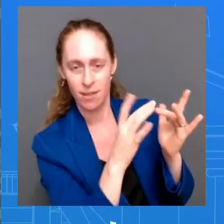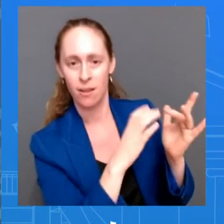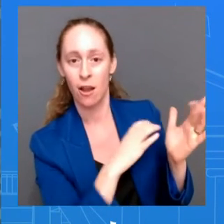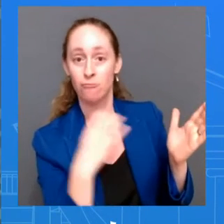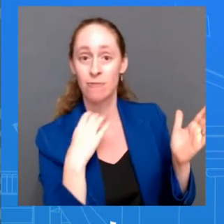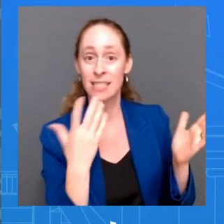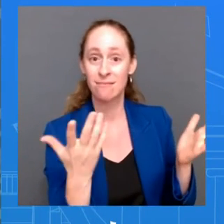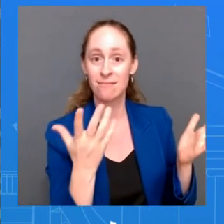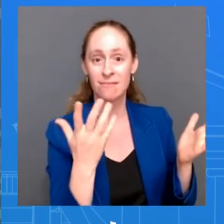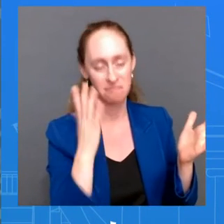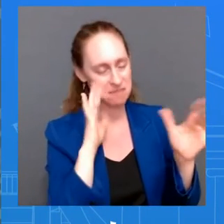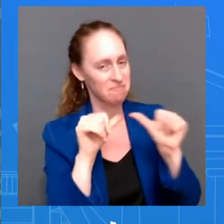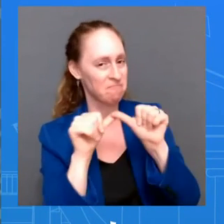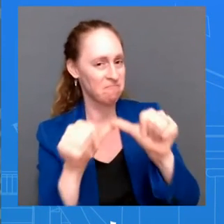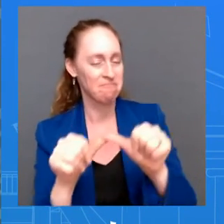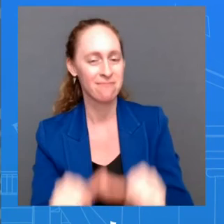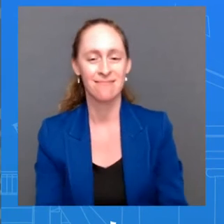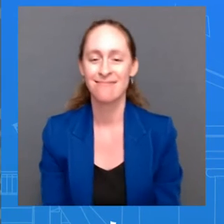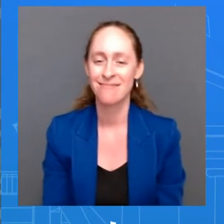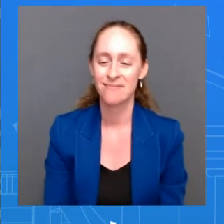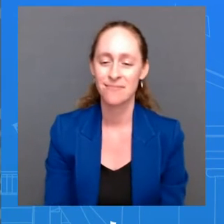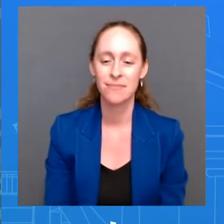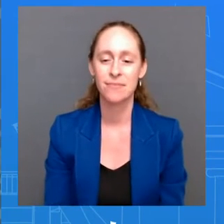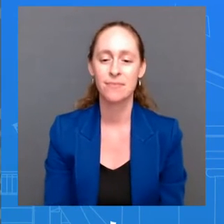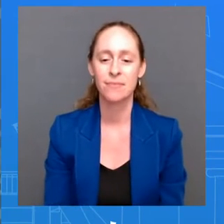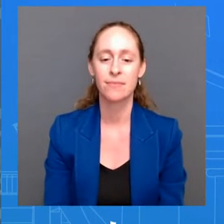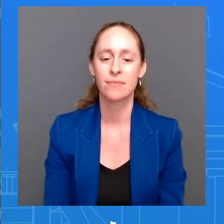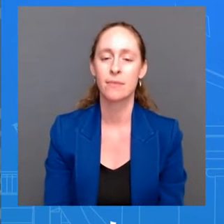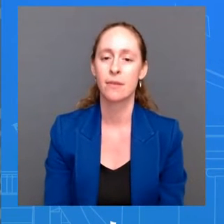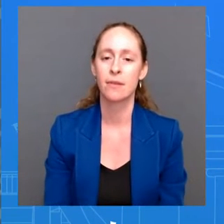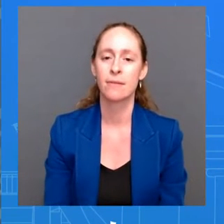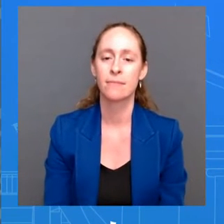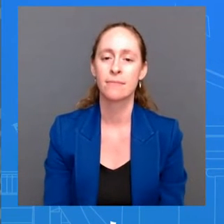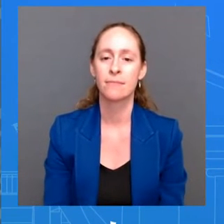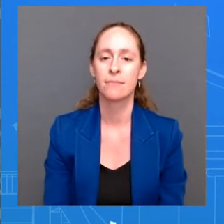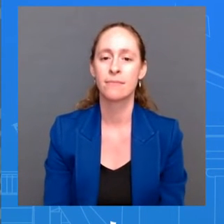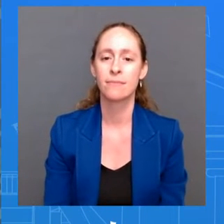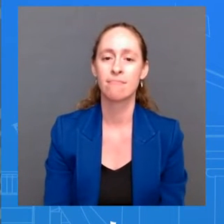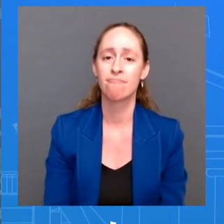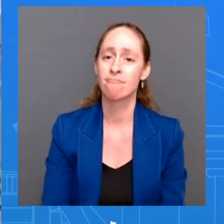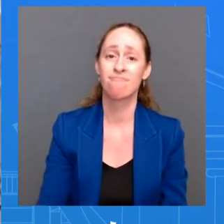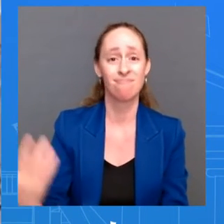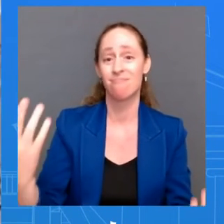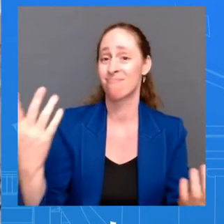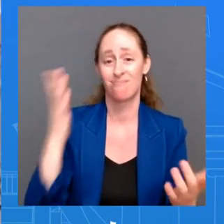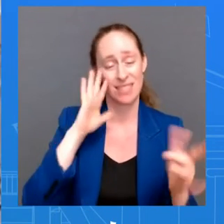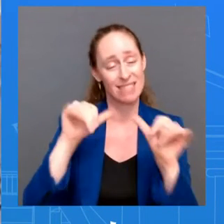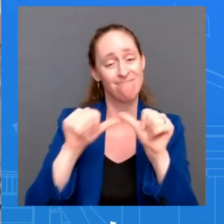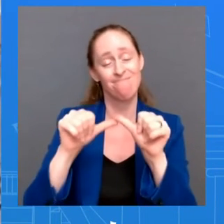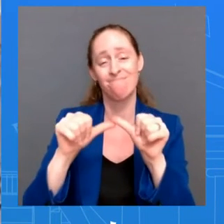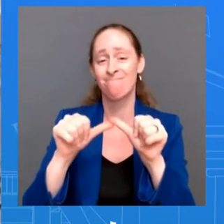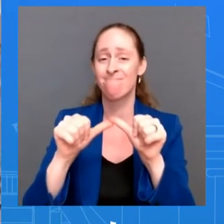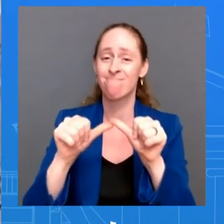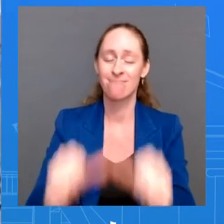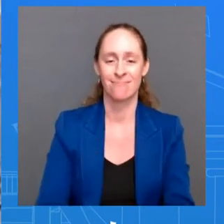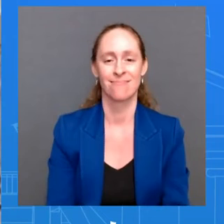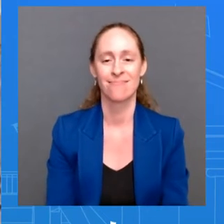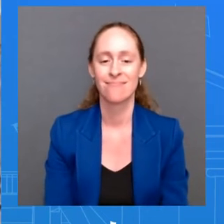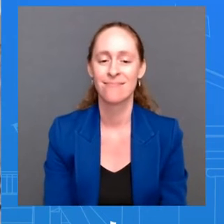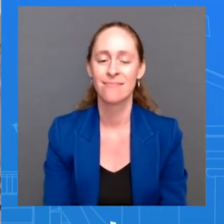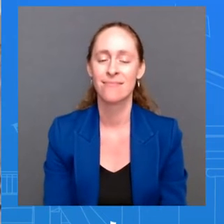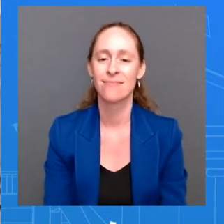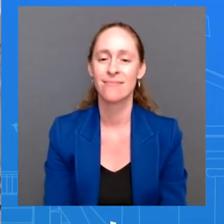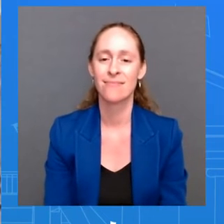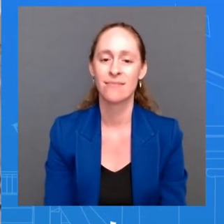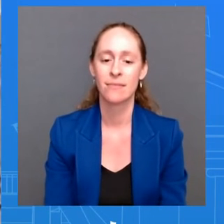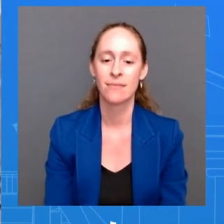so, again, he has been very vocal, and he'll continue to do that. There's a new polling out by the New York Times, but other